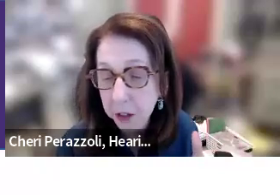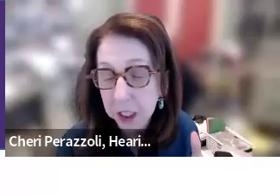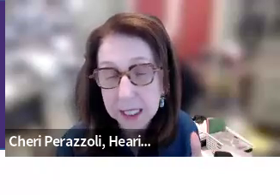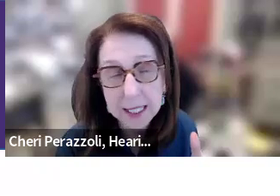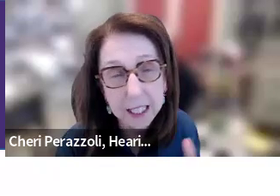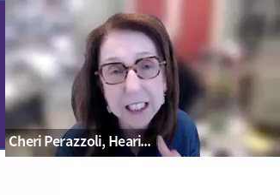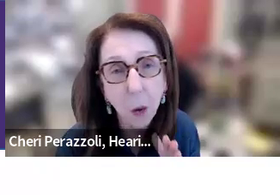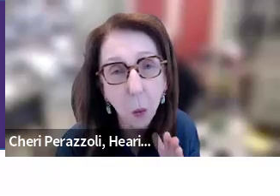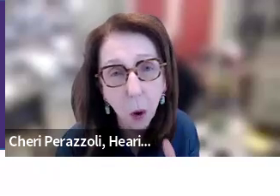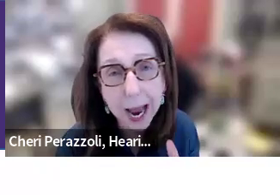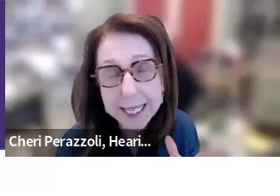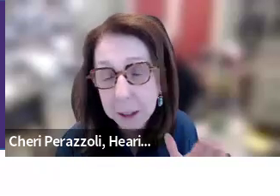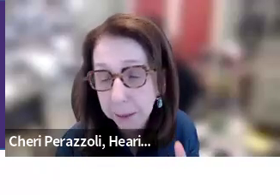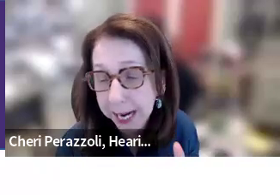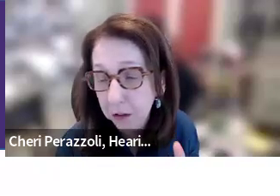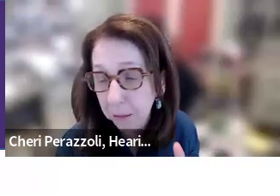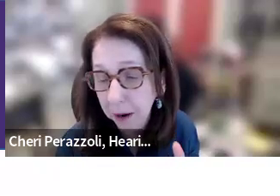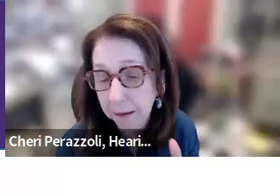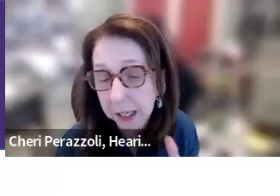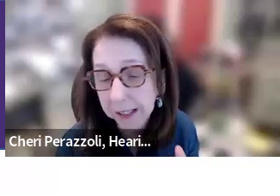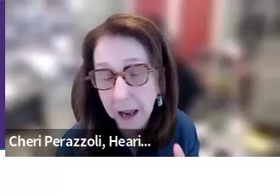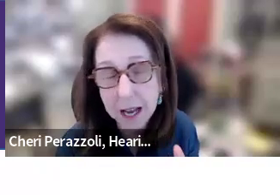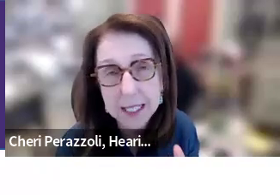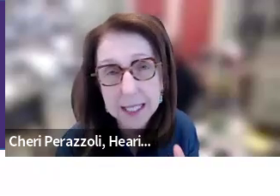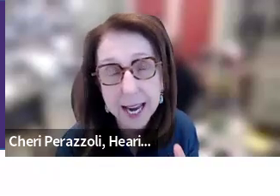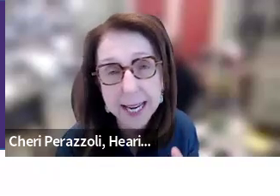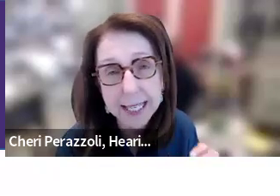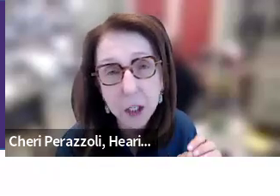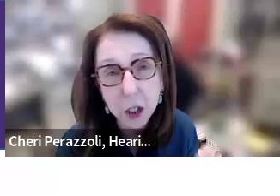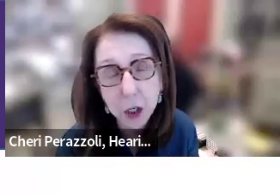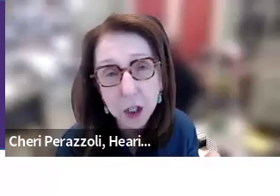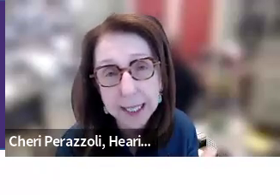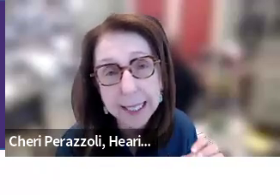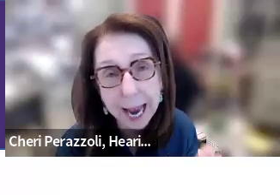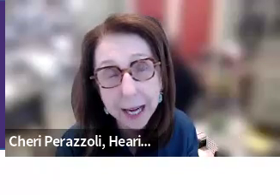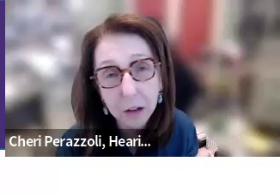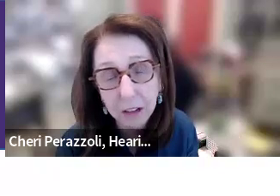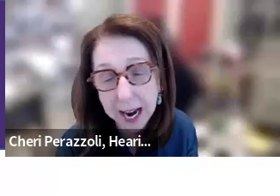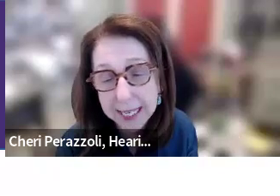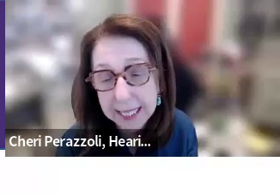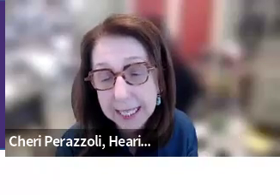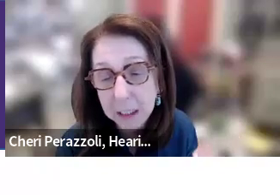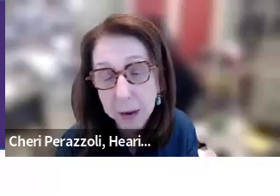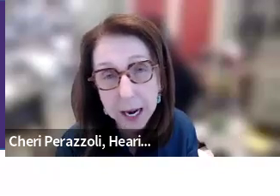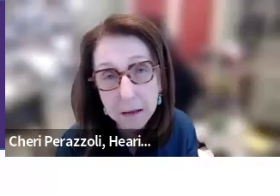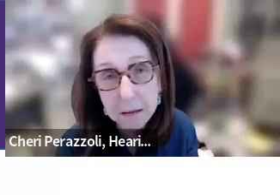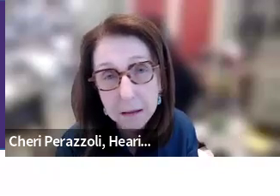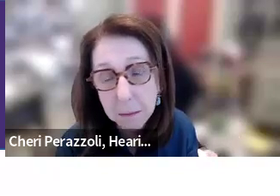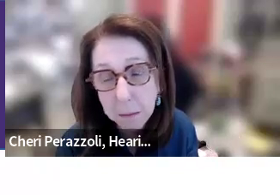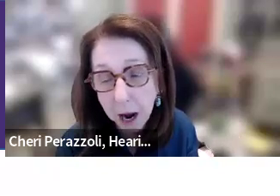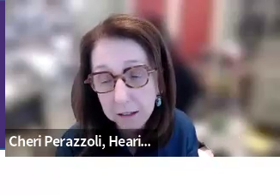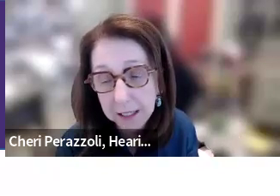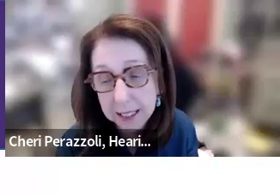Becky mentioned, there is a wide spectrum of hearing loss, and it is usually categorized as